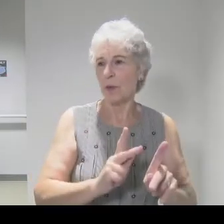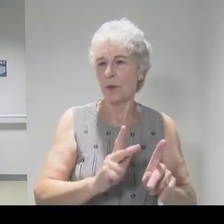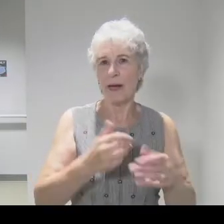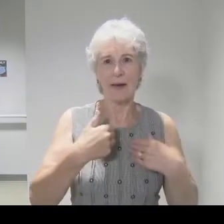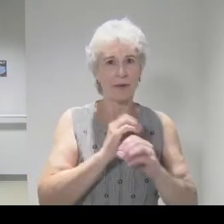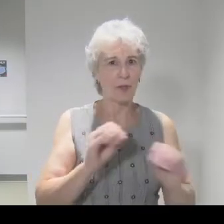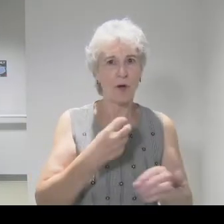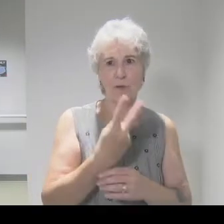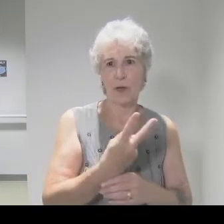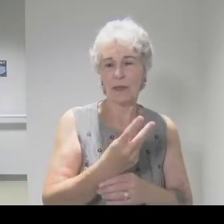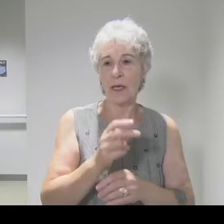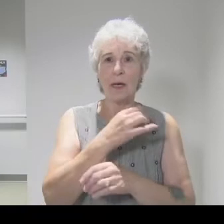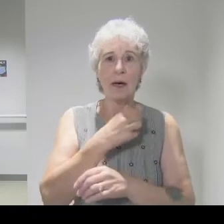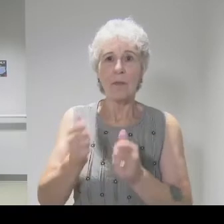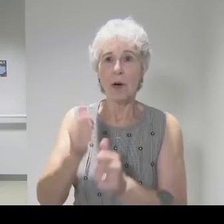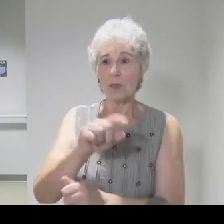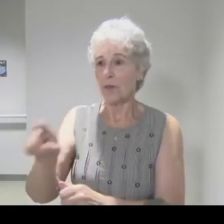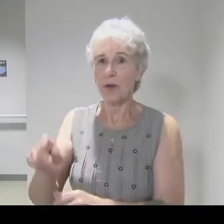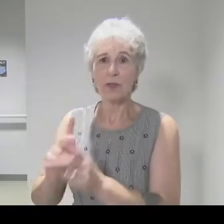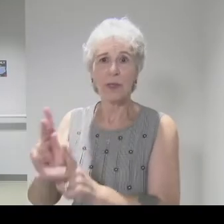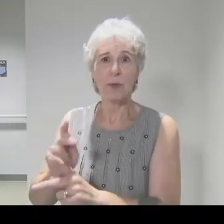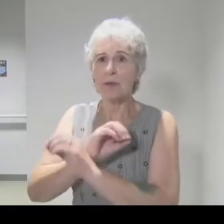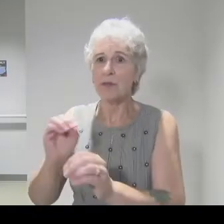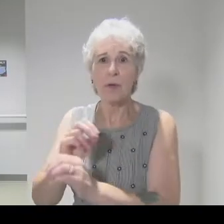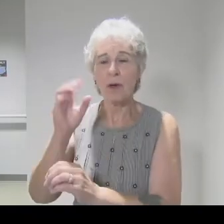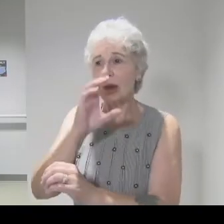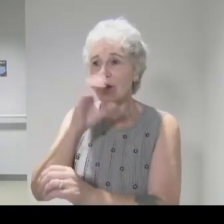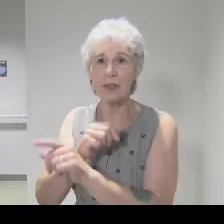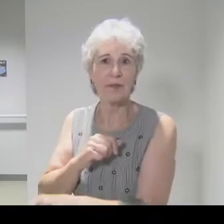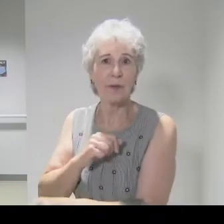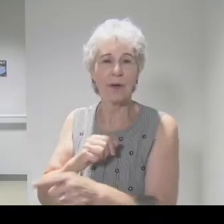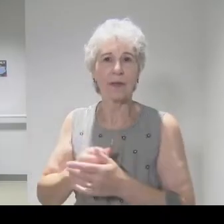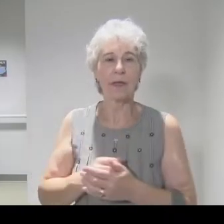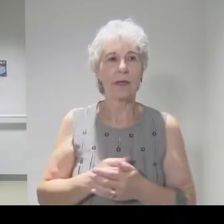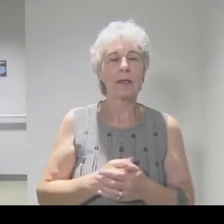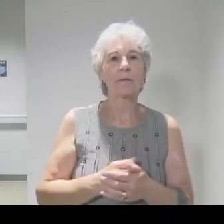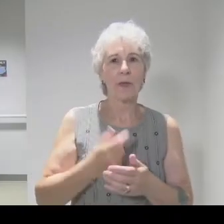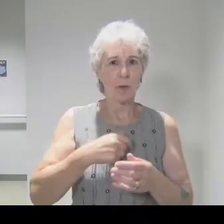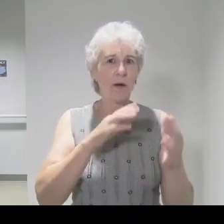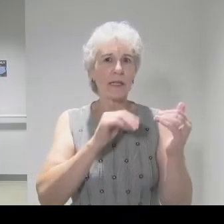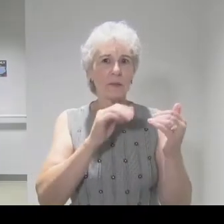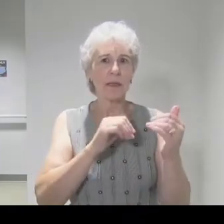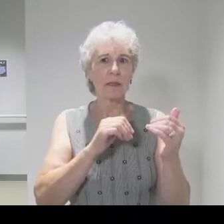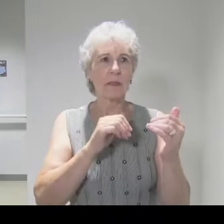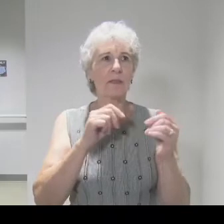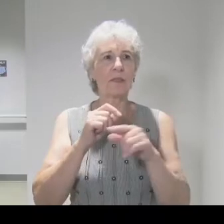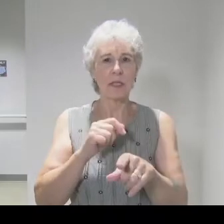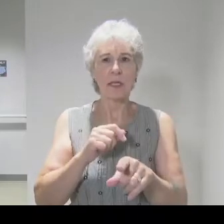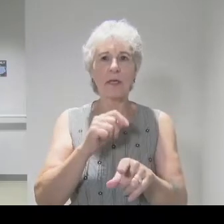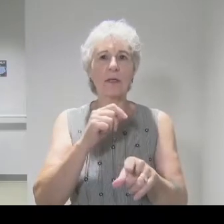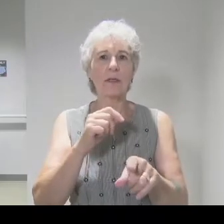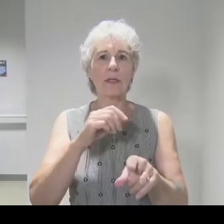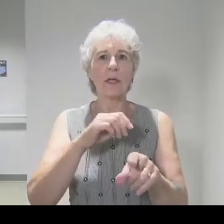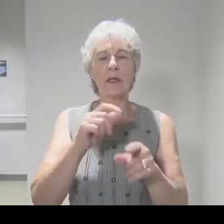for. So on the 23rd, Jasmine Grace is coming, and we're expecting to hear her story. But what are other things that